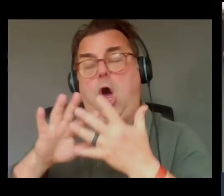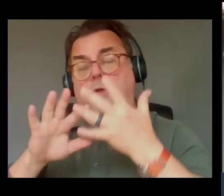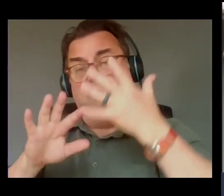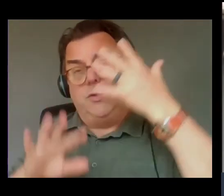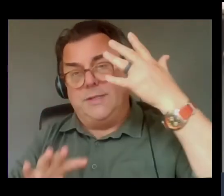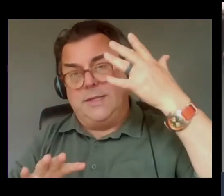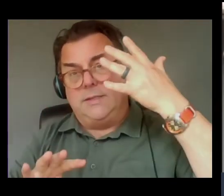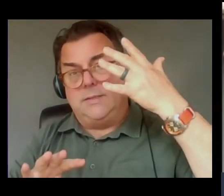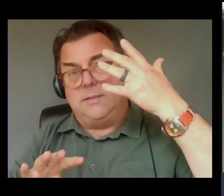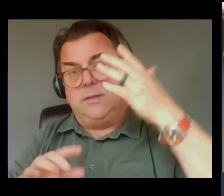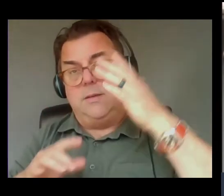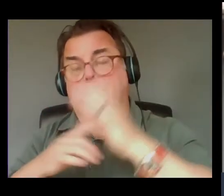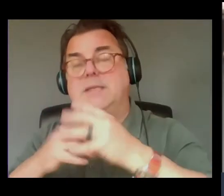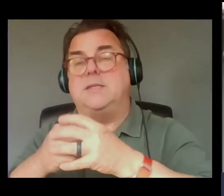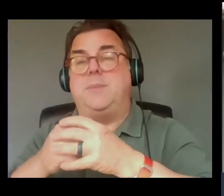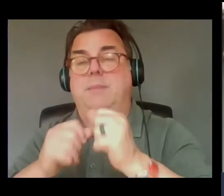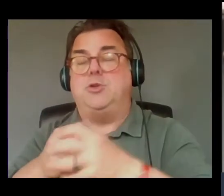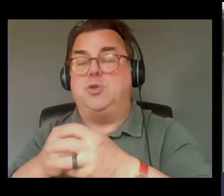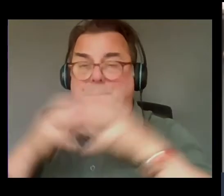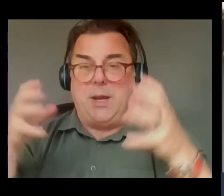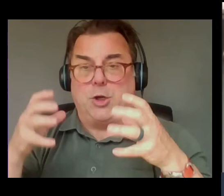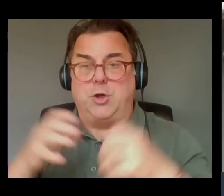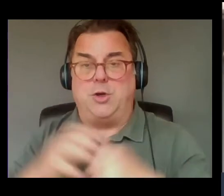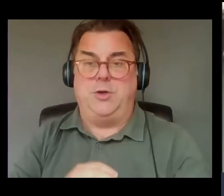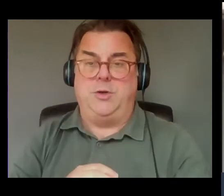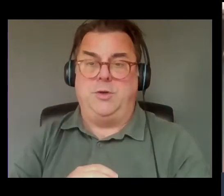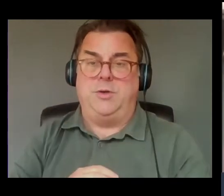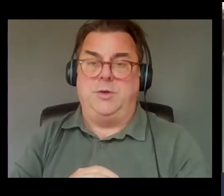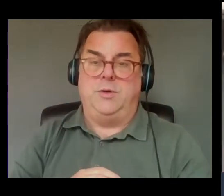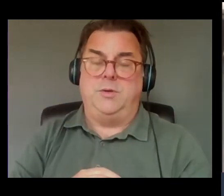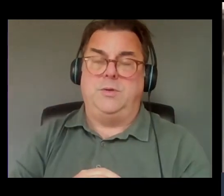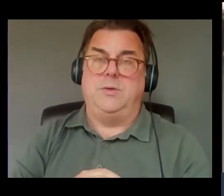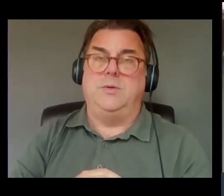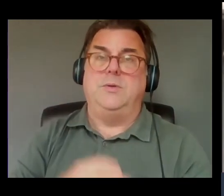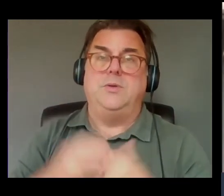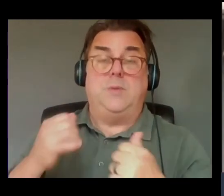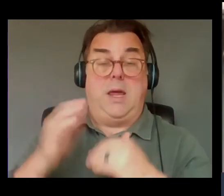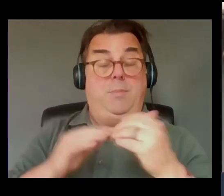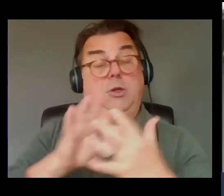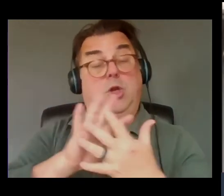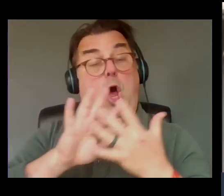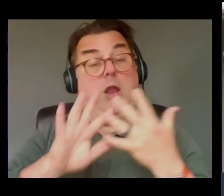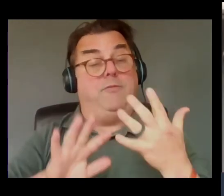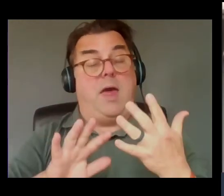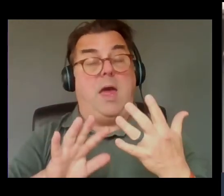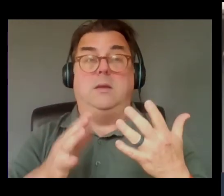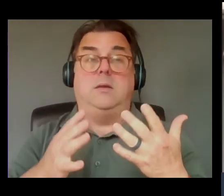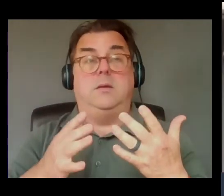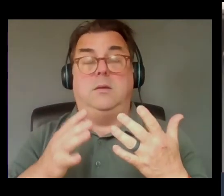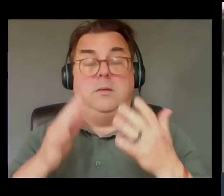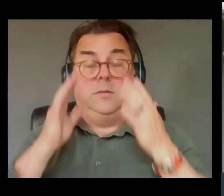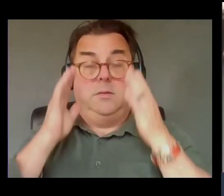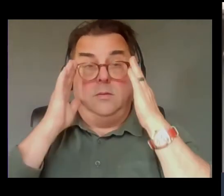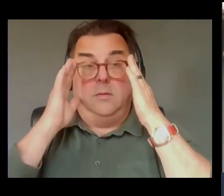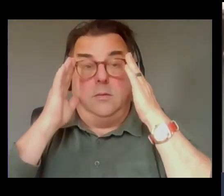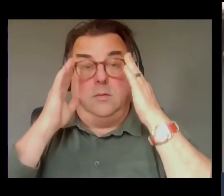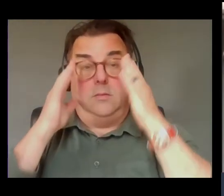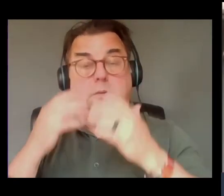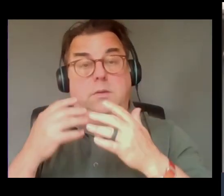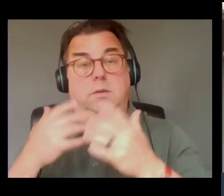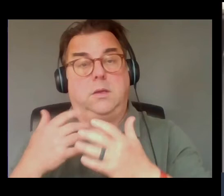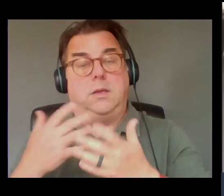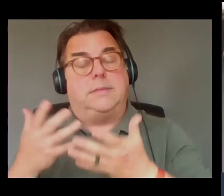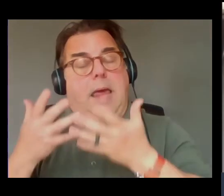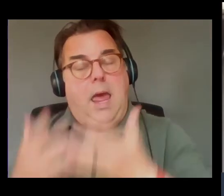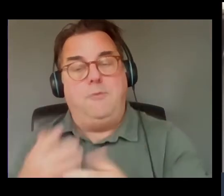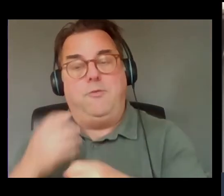have to be scalable. And today, building all of this is a tremendous infrastructure lift. But